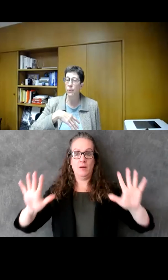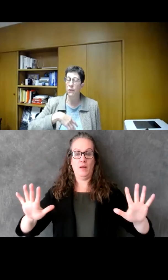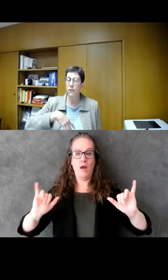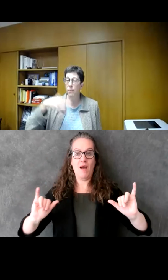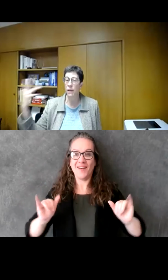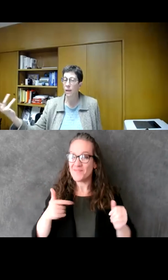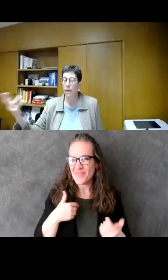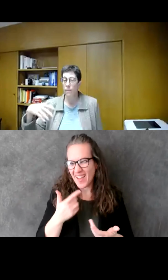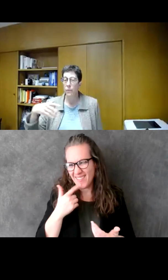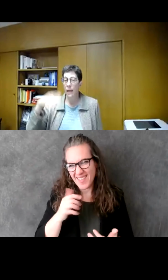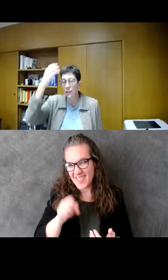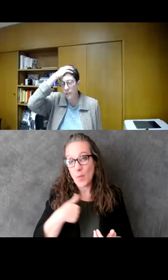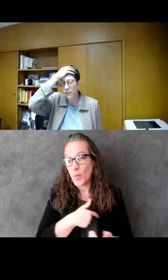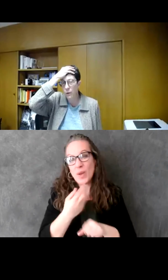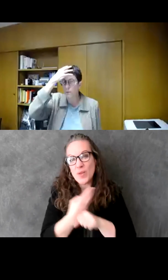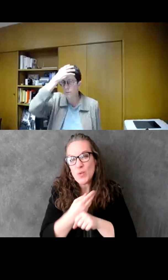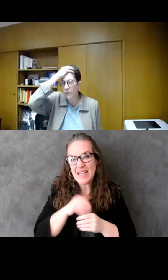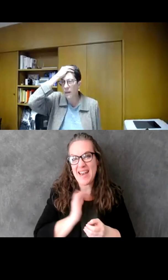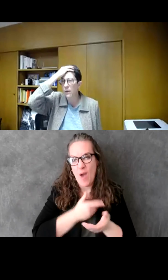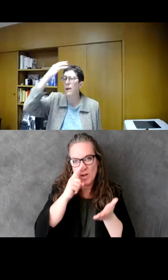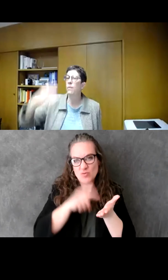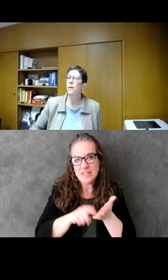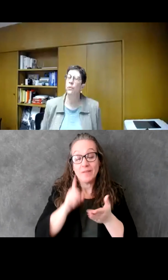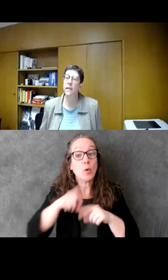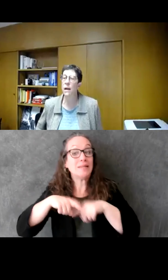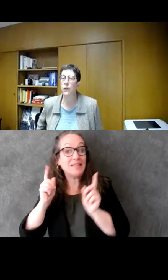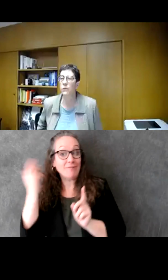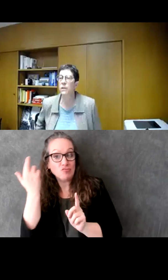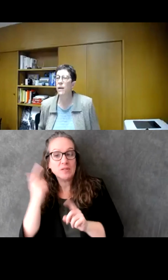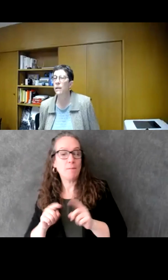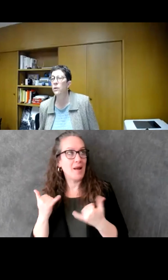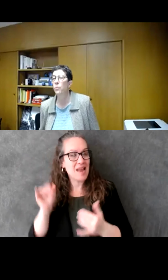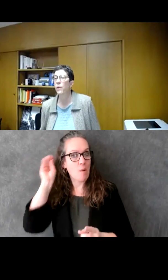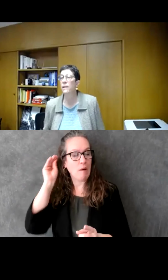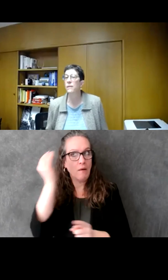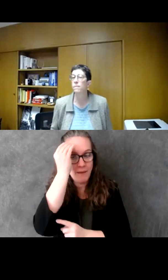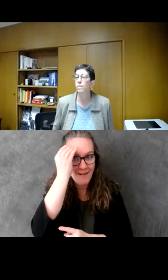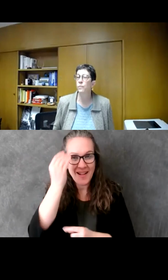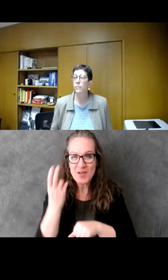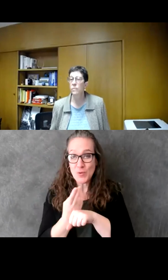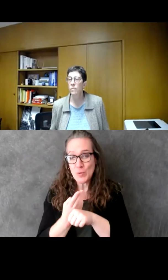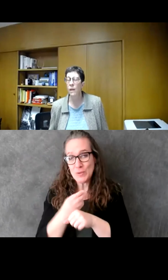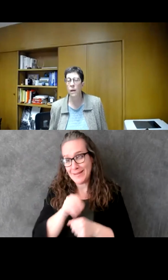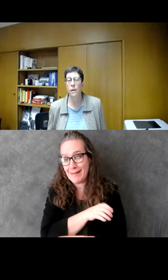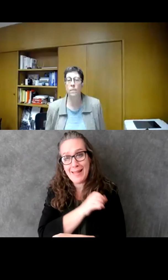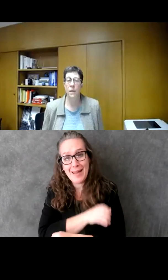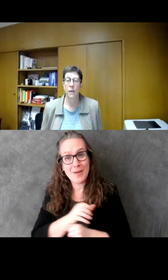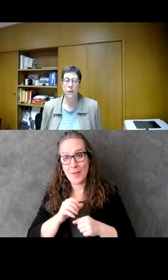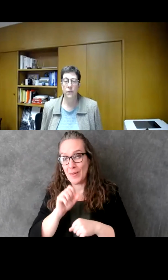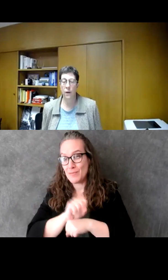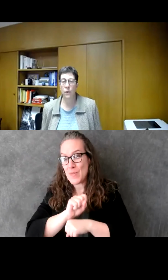different purposes, but I just sort of carry it around in my brain now and use it in my clinical practice.